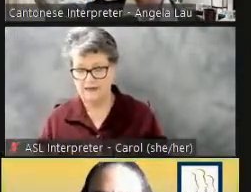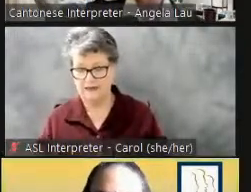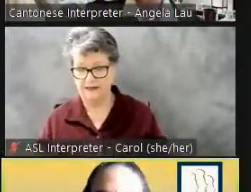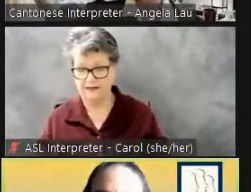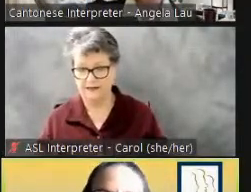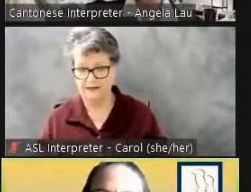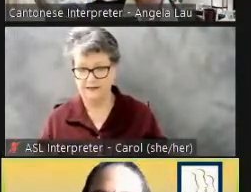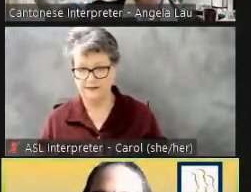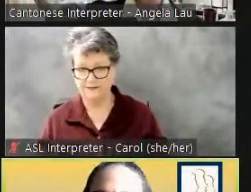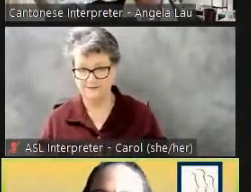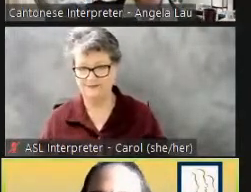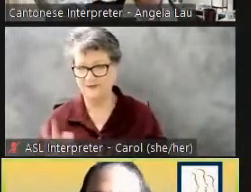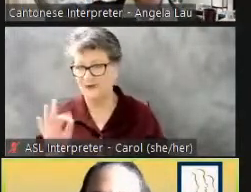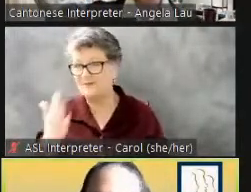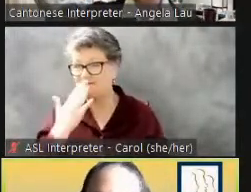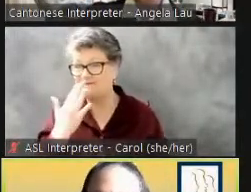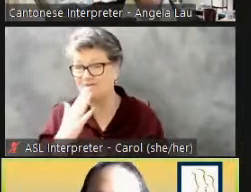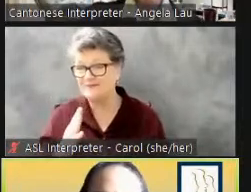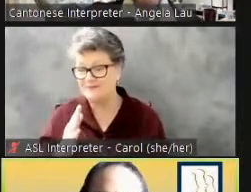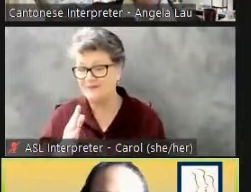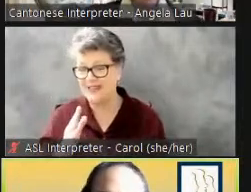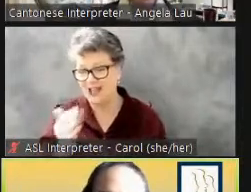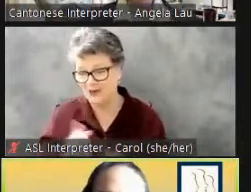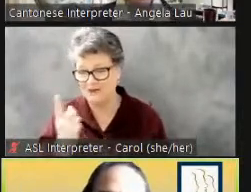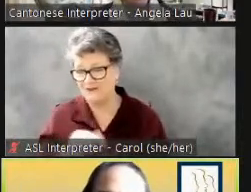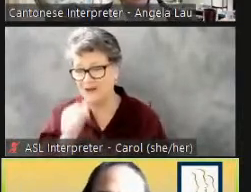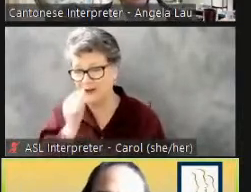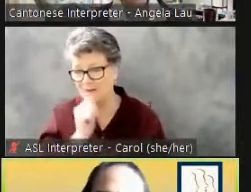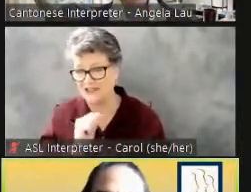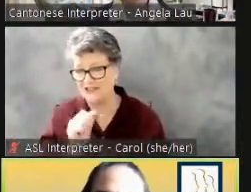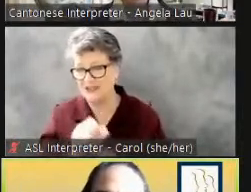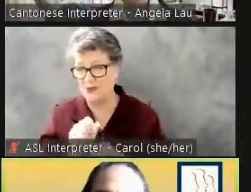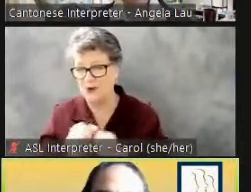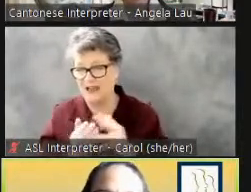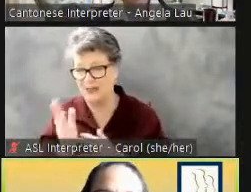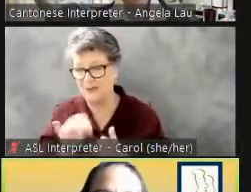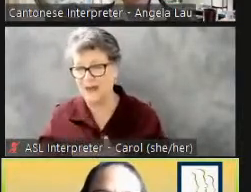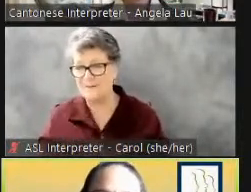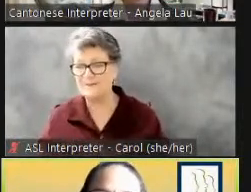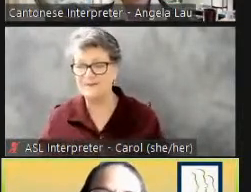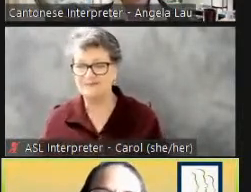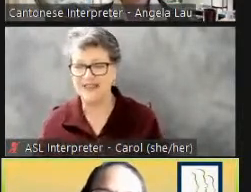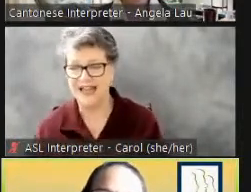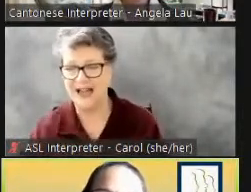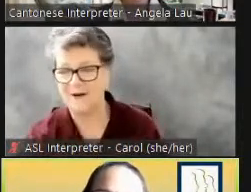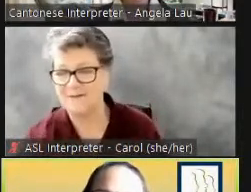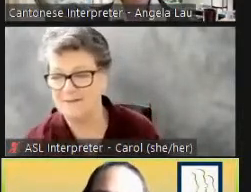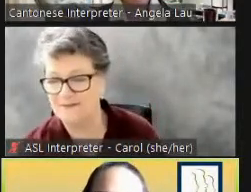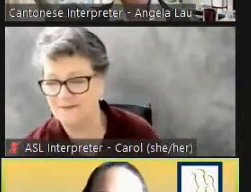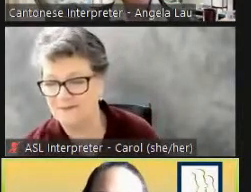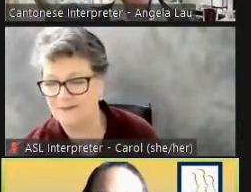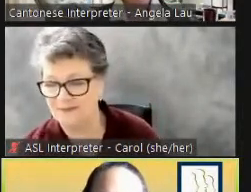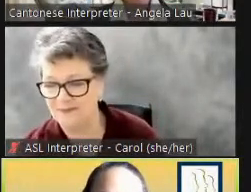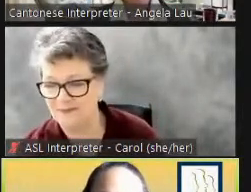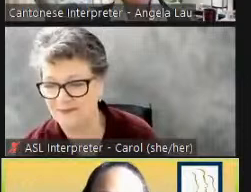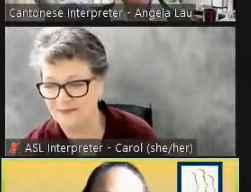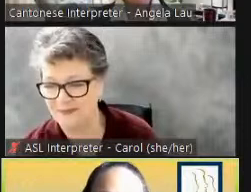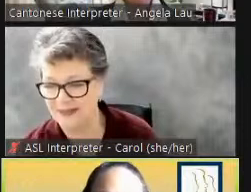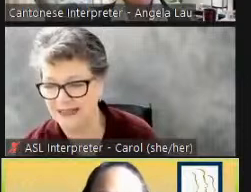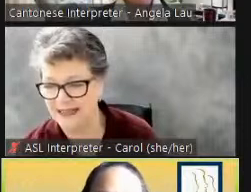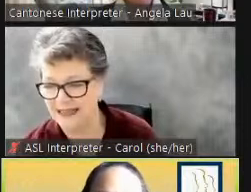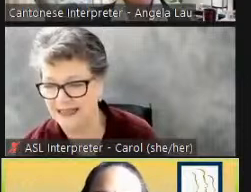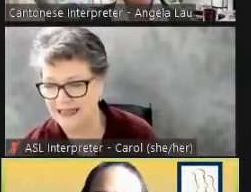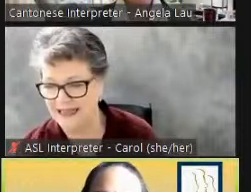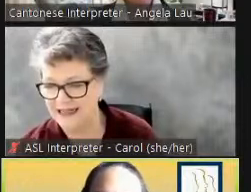Great. Thank you. And thanks everyone for your patience in working through that. So again, while we are facing a